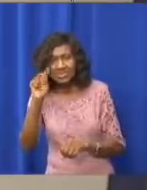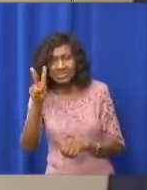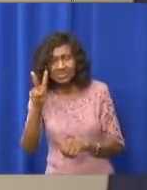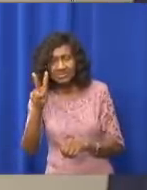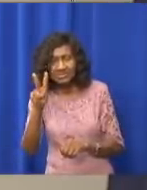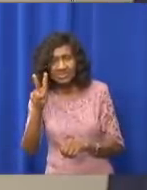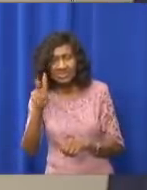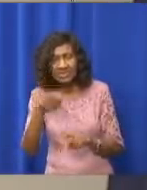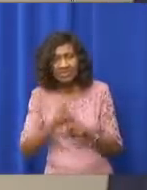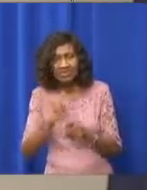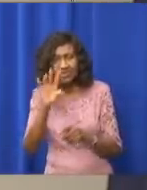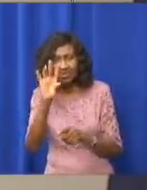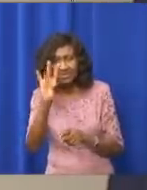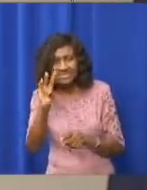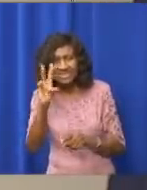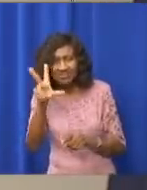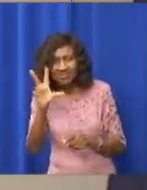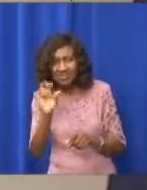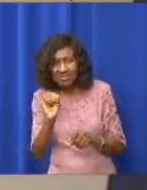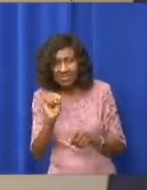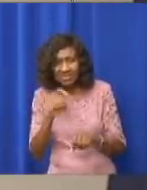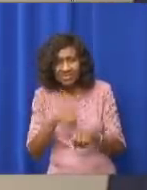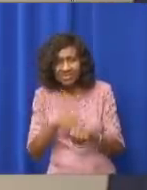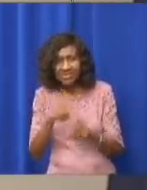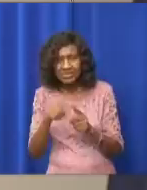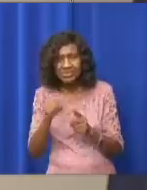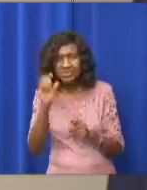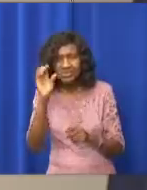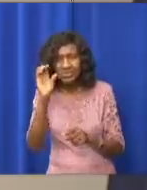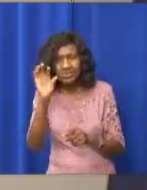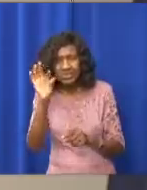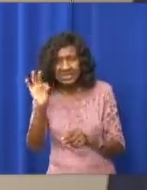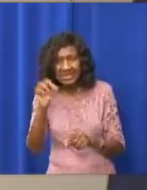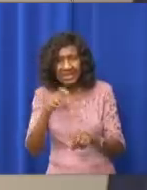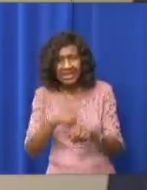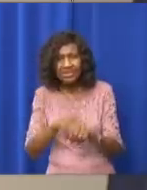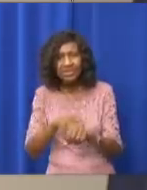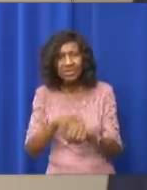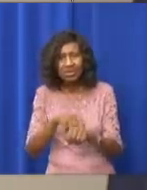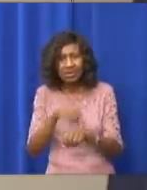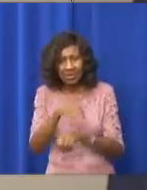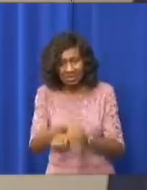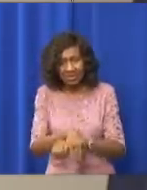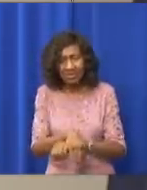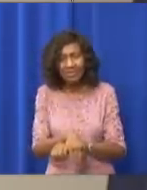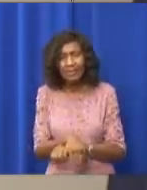p.m. Also want to shout out happy birthday to Ayanti and Charlene L.